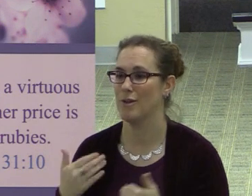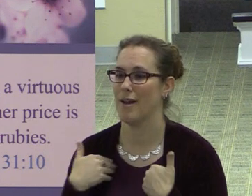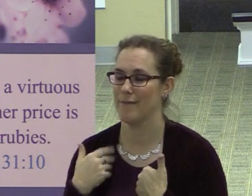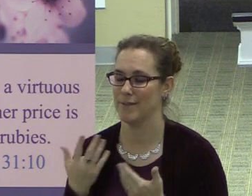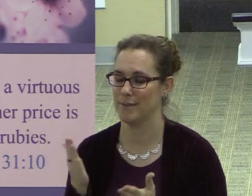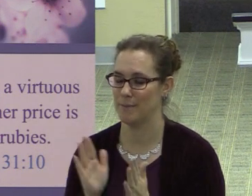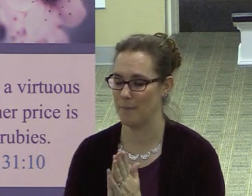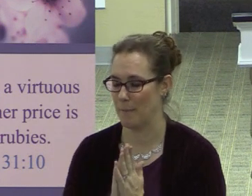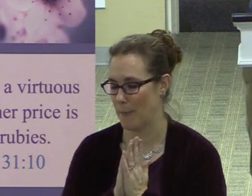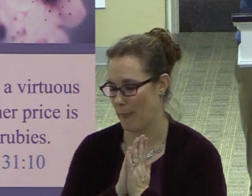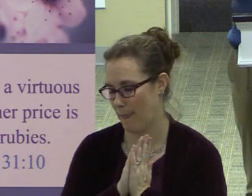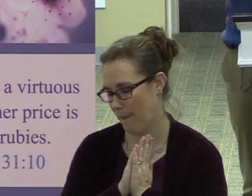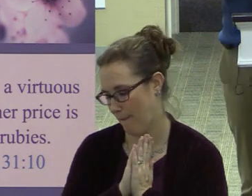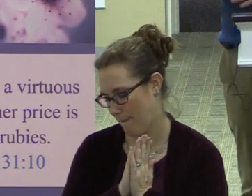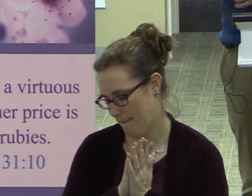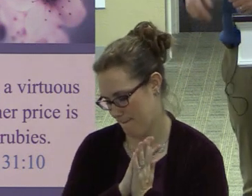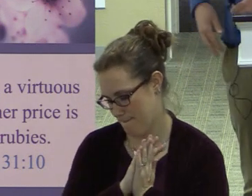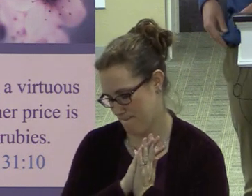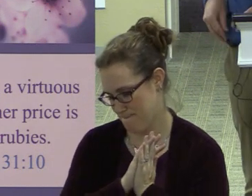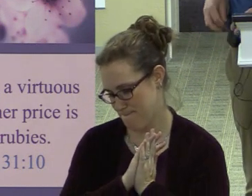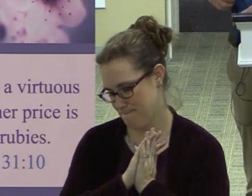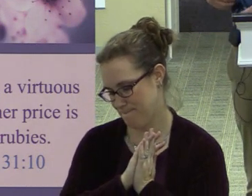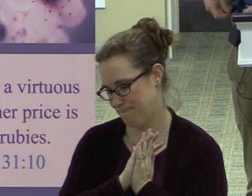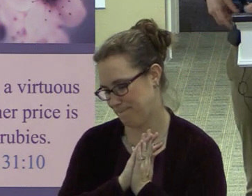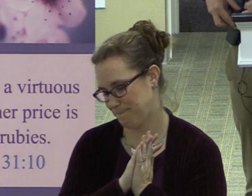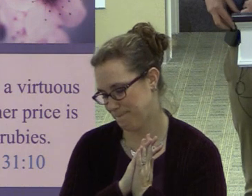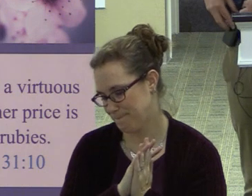bowed and eyes closed.